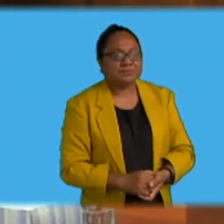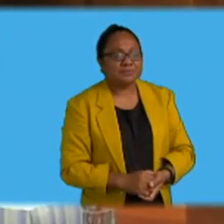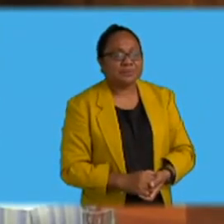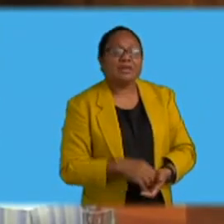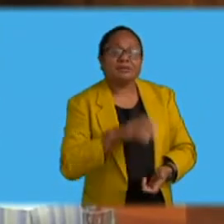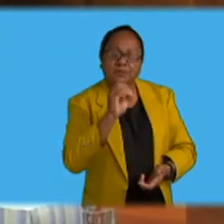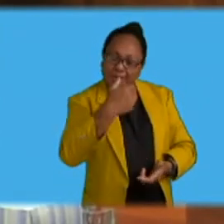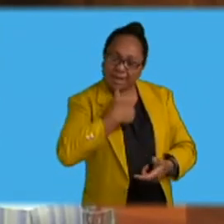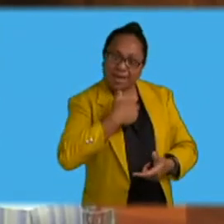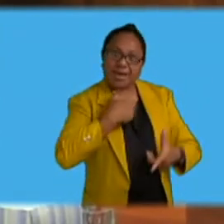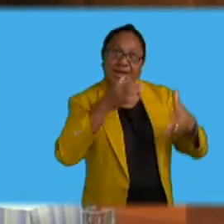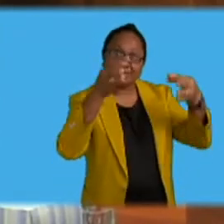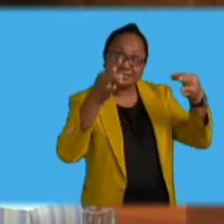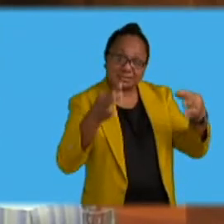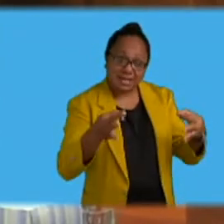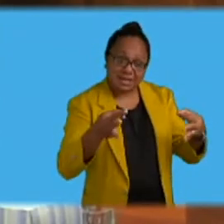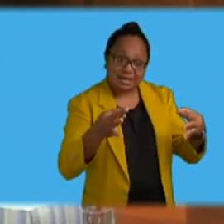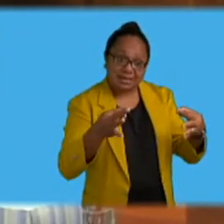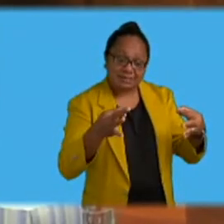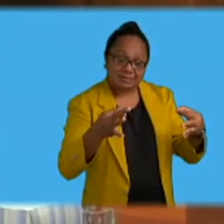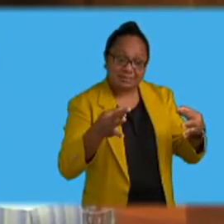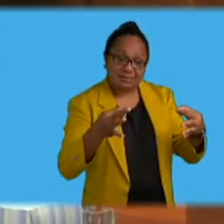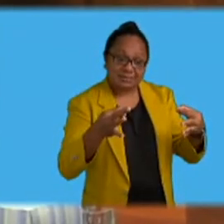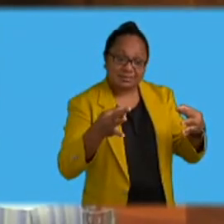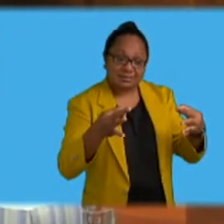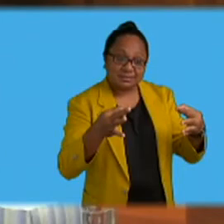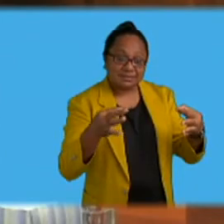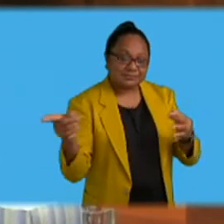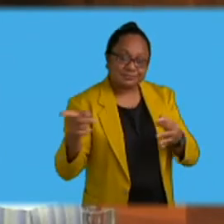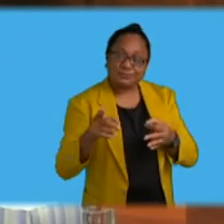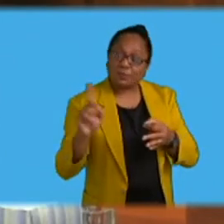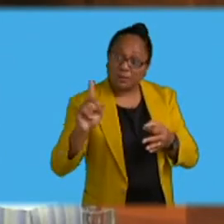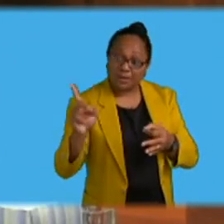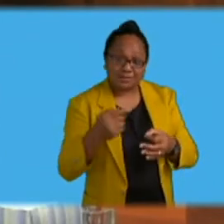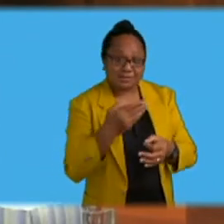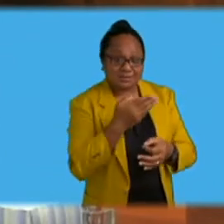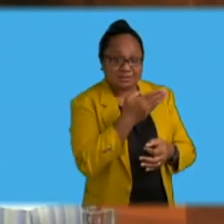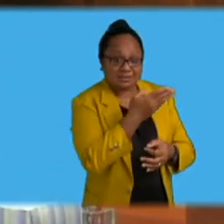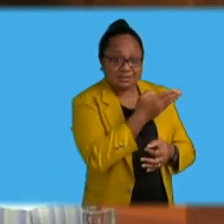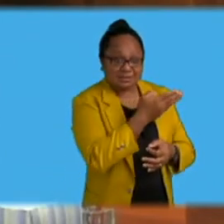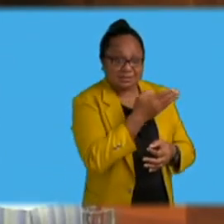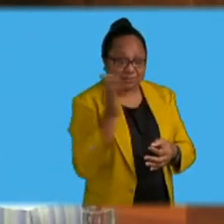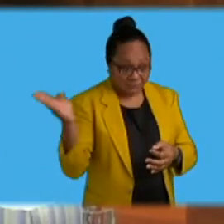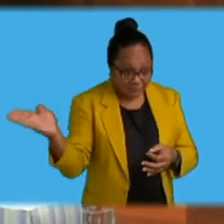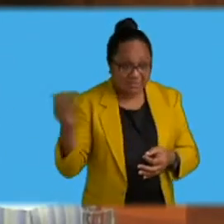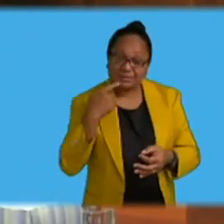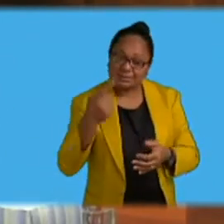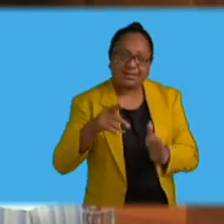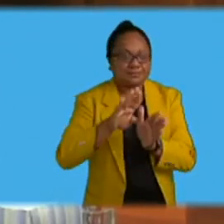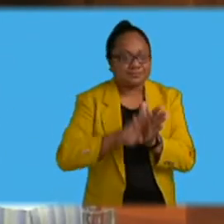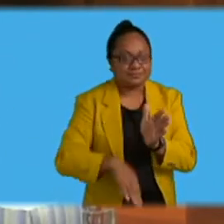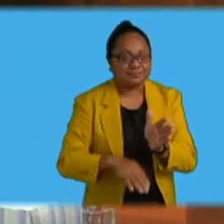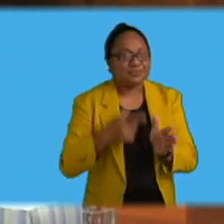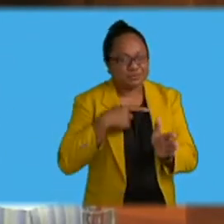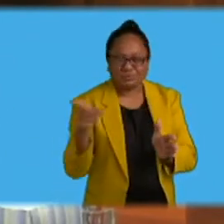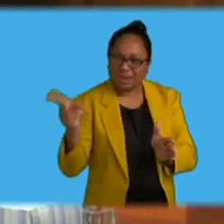that point of order inadmissible. You're trying to specify again these roads,